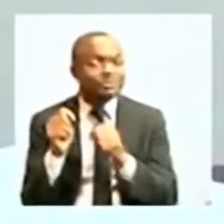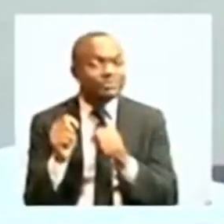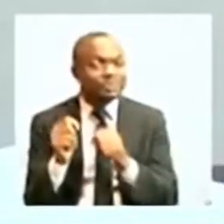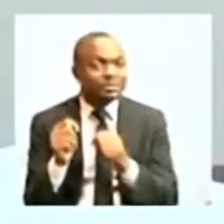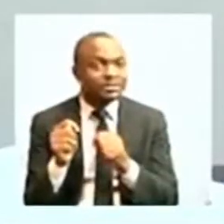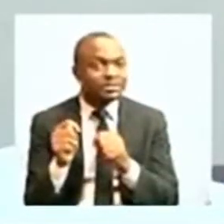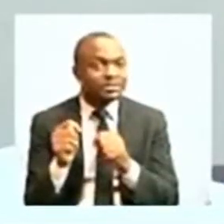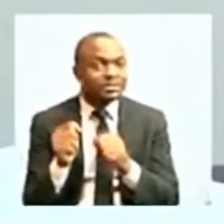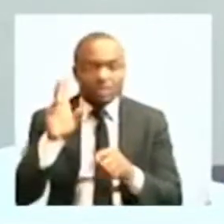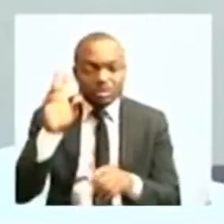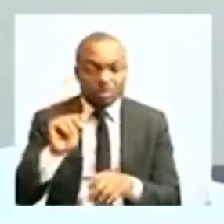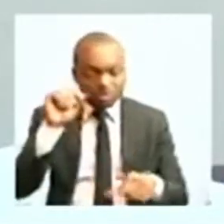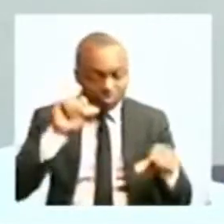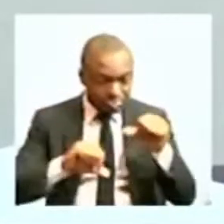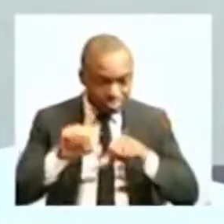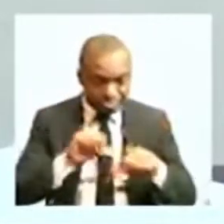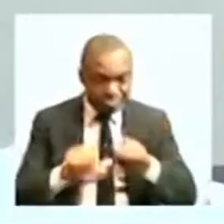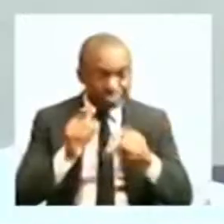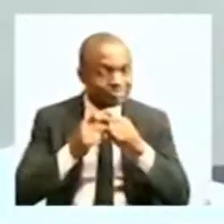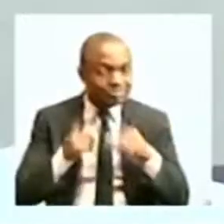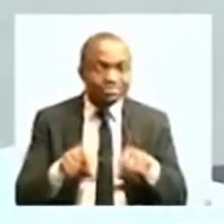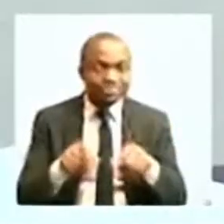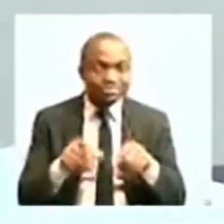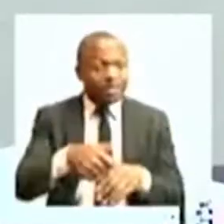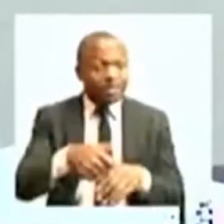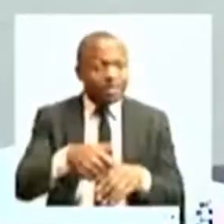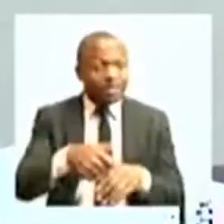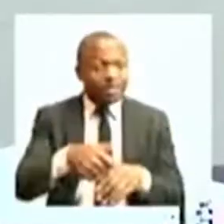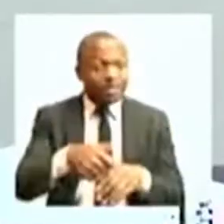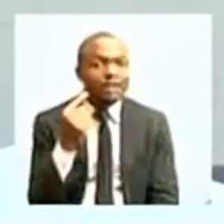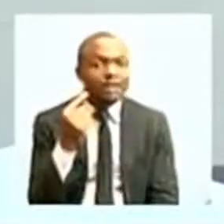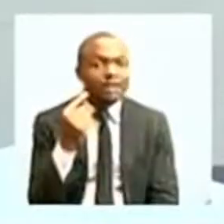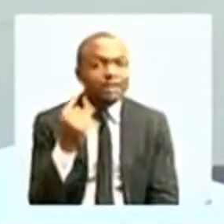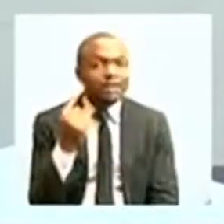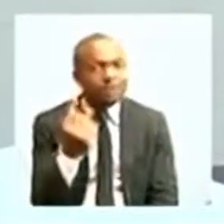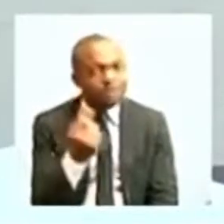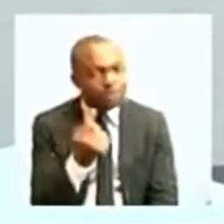no audit was done, himself alone,